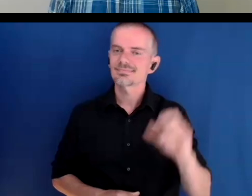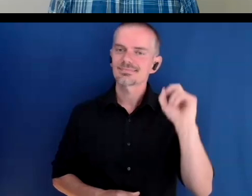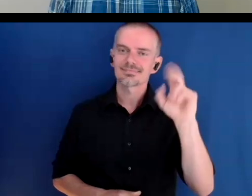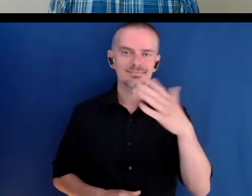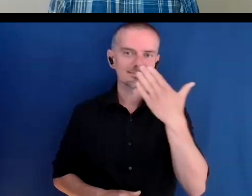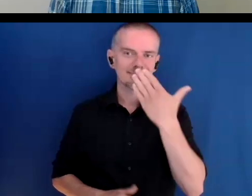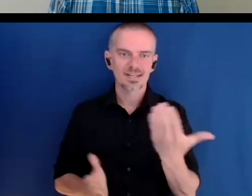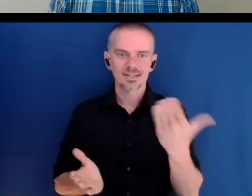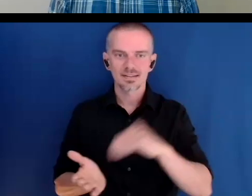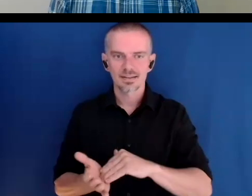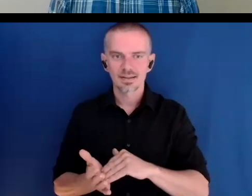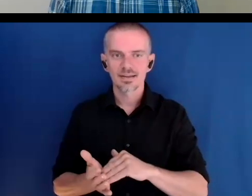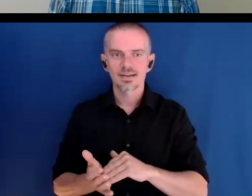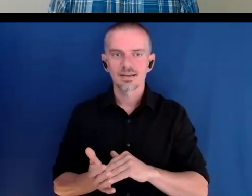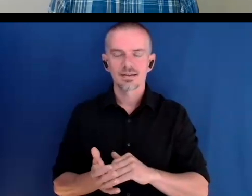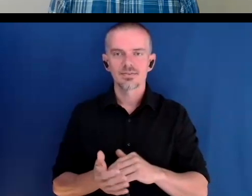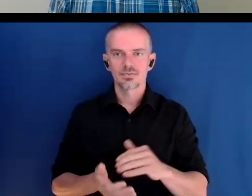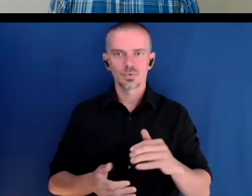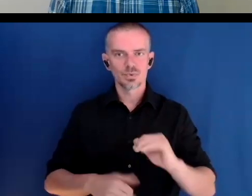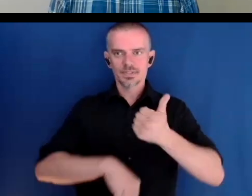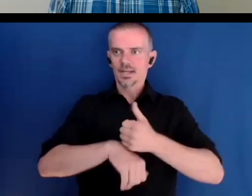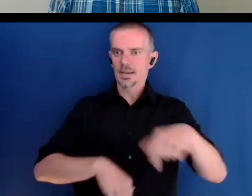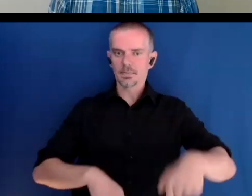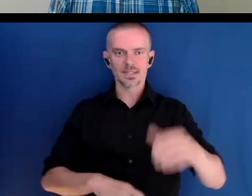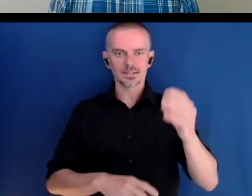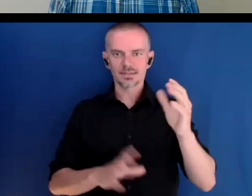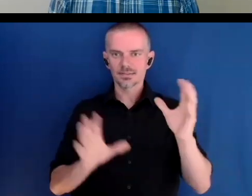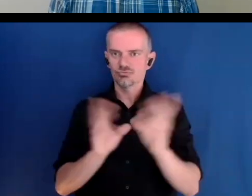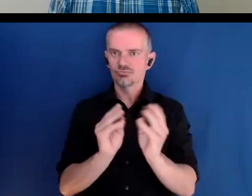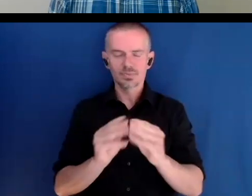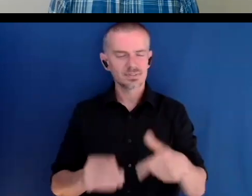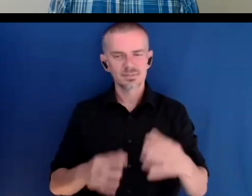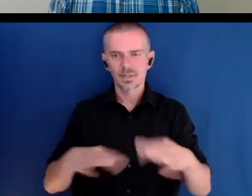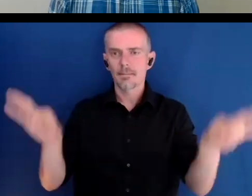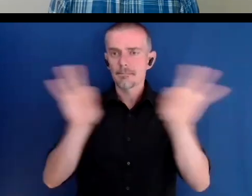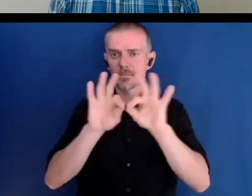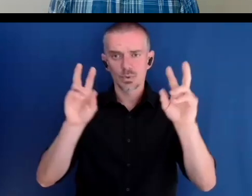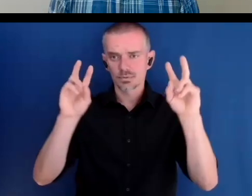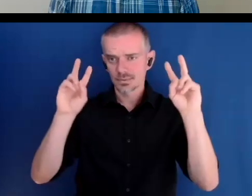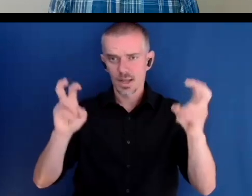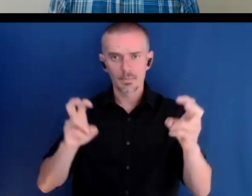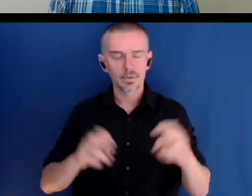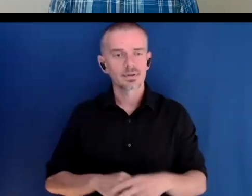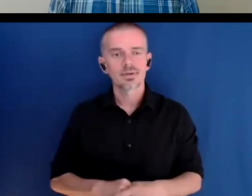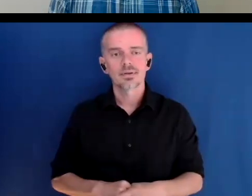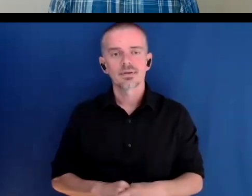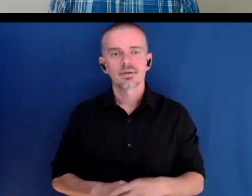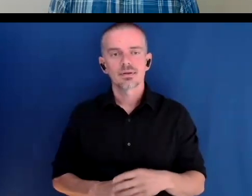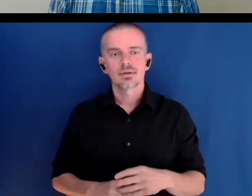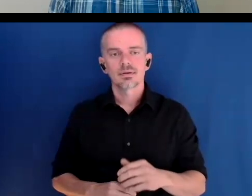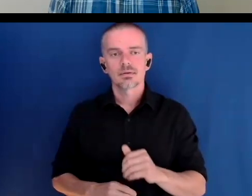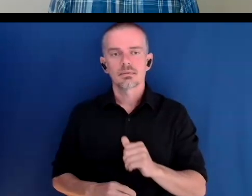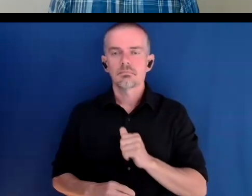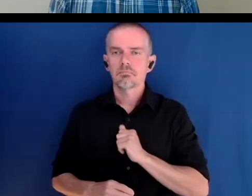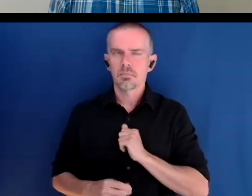again for putting this on. I think this is a really important subject. I kind of have always considered myself a